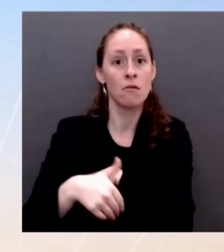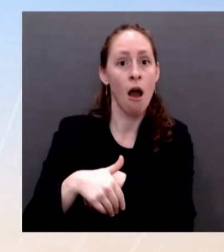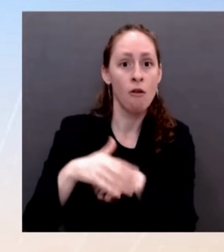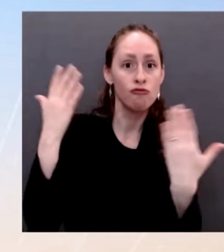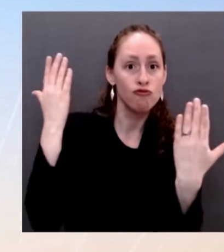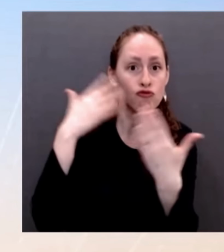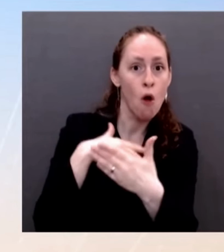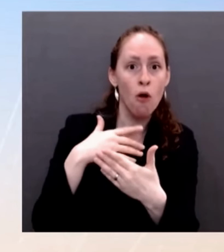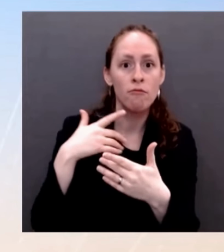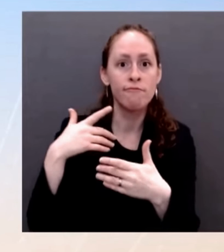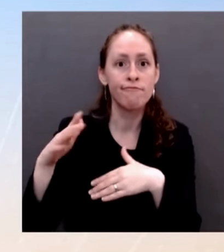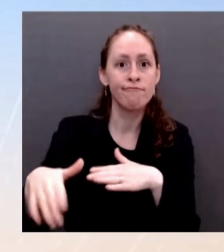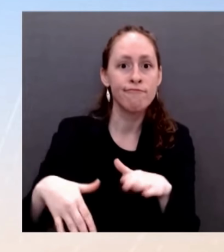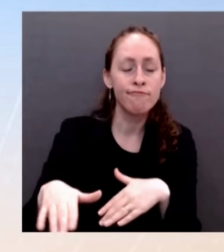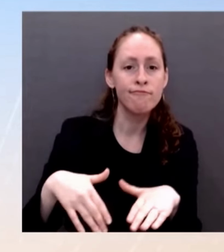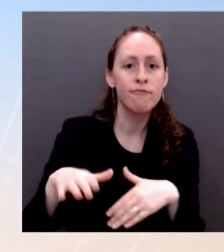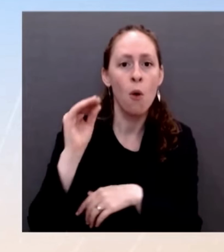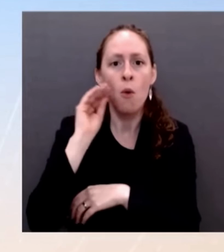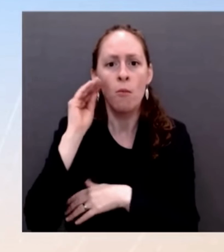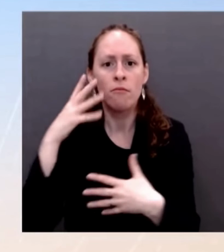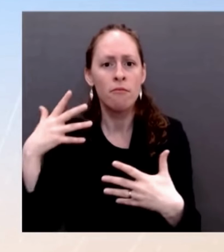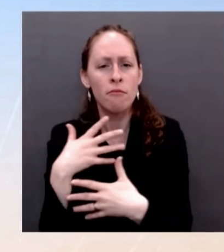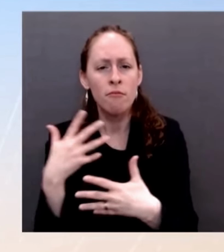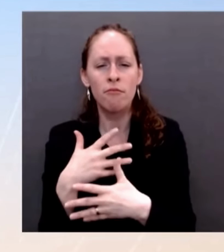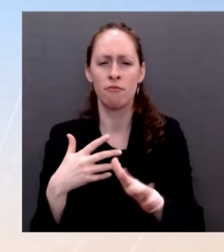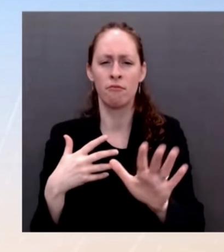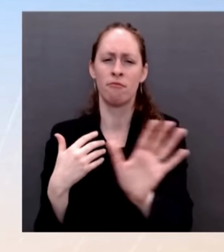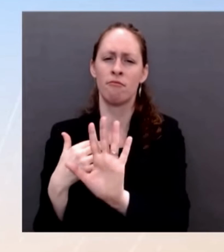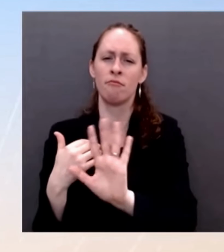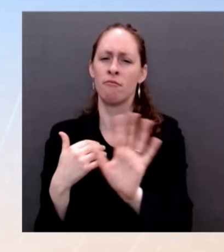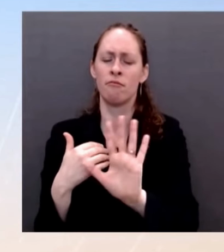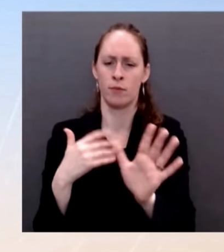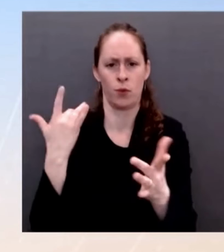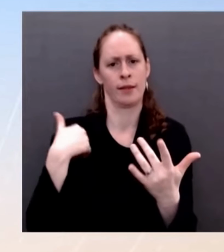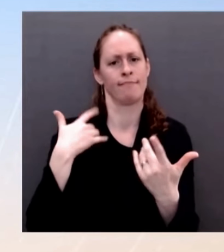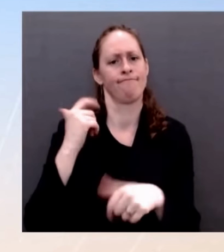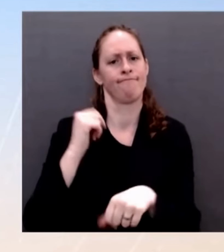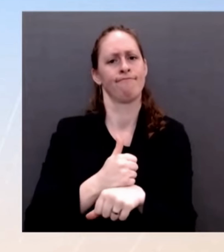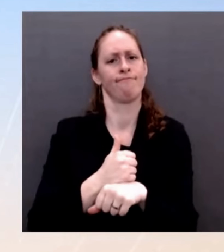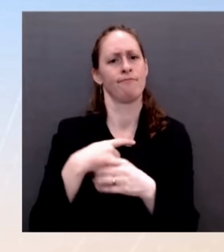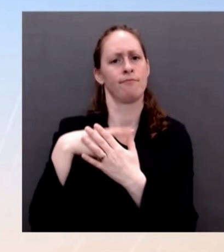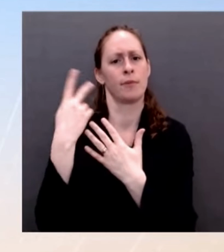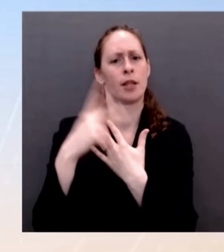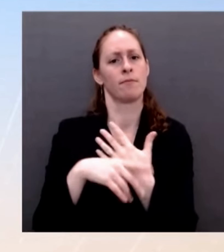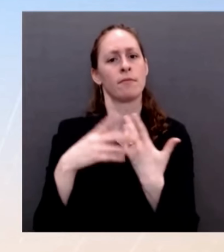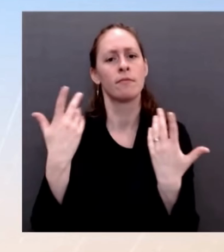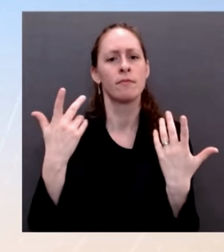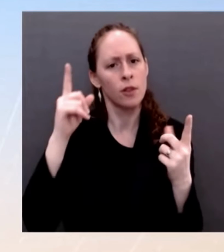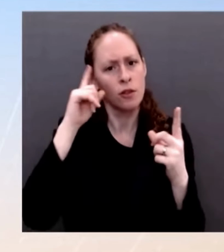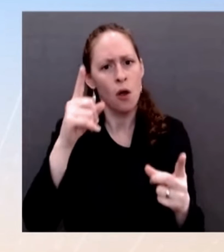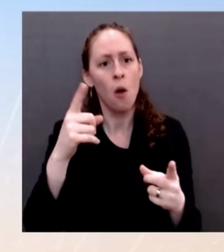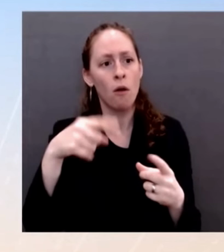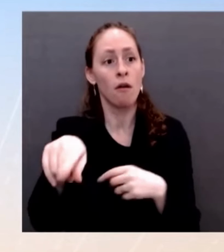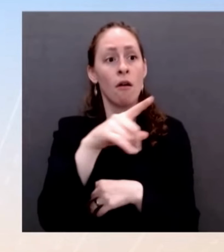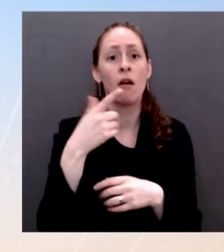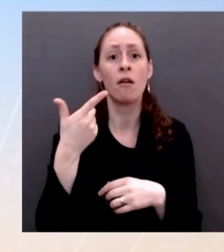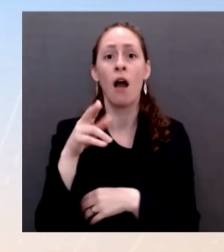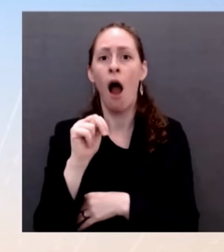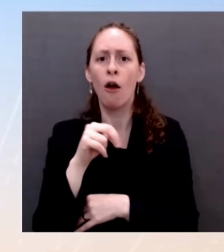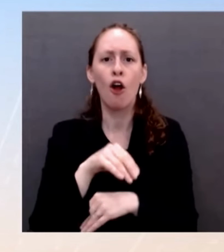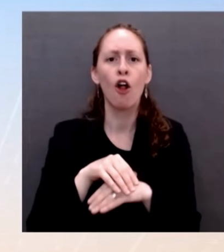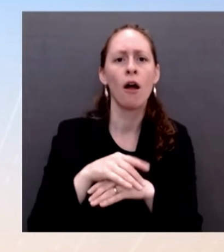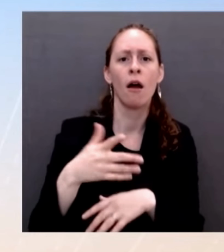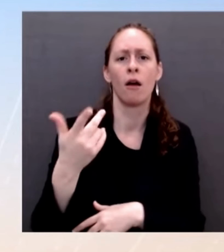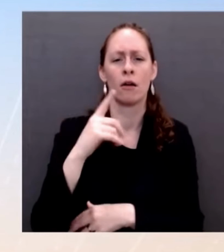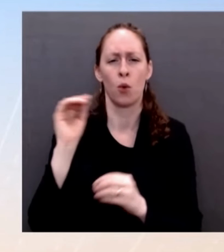illegal guns off the streets, and invested in proven community anti-violence programs. It's also why he's doubled federal support for community policing with $300 million